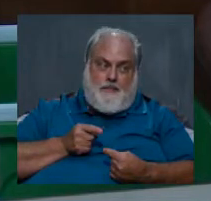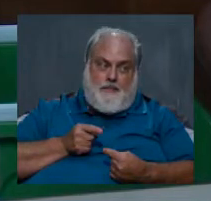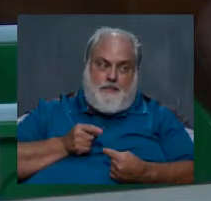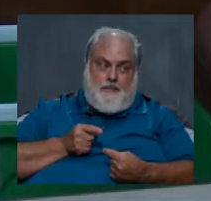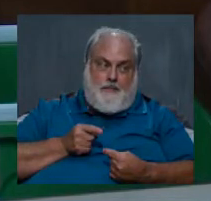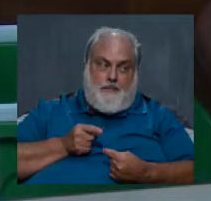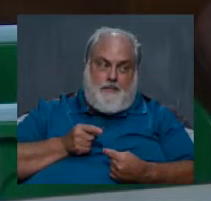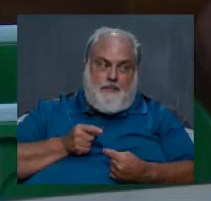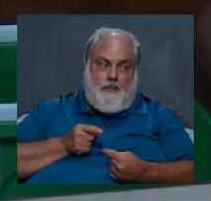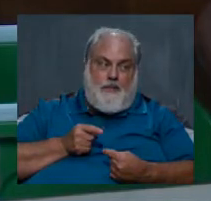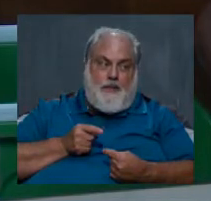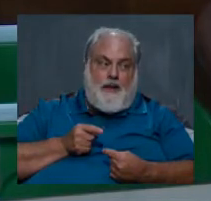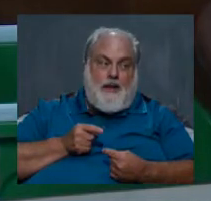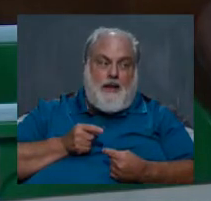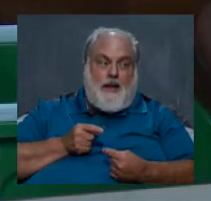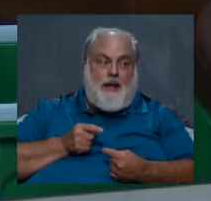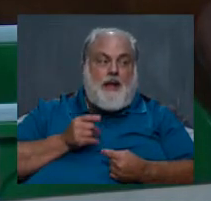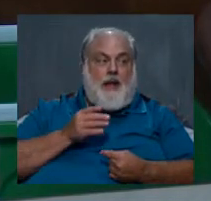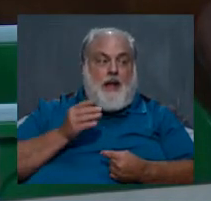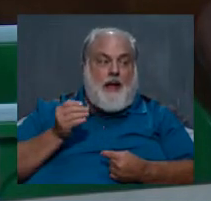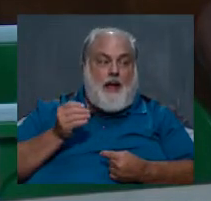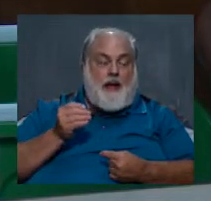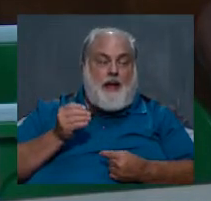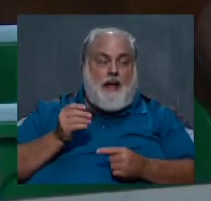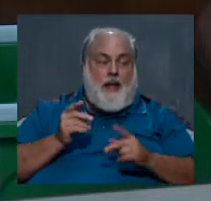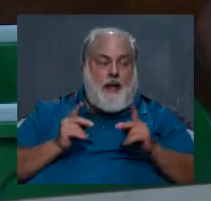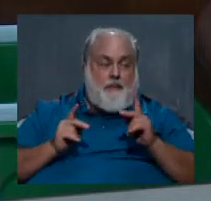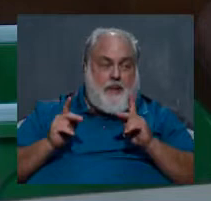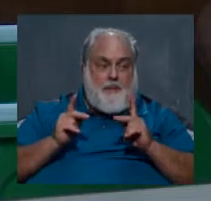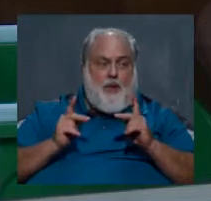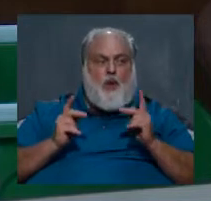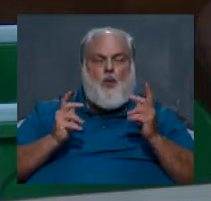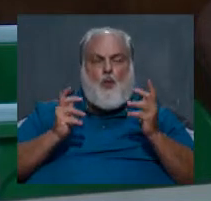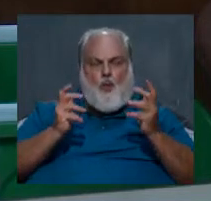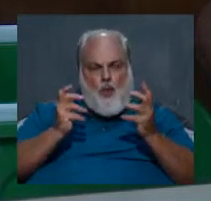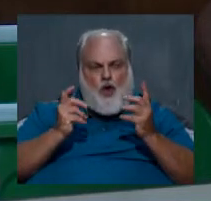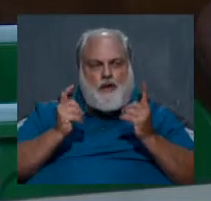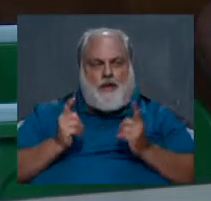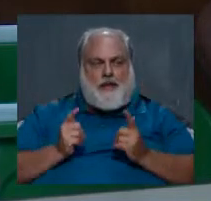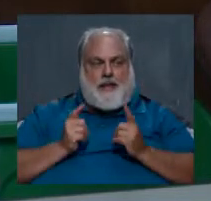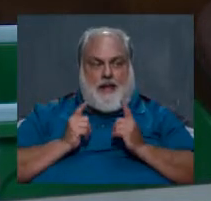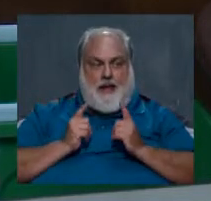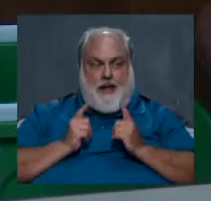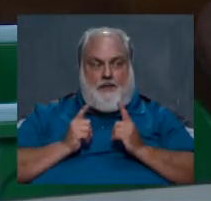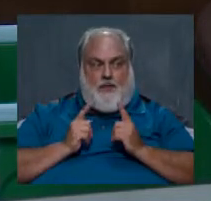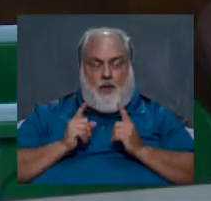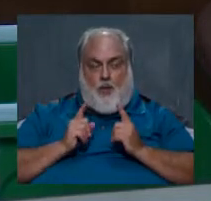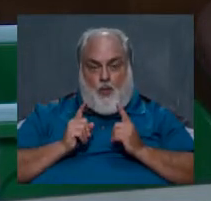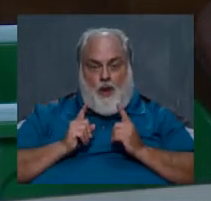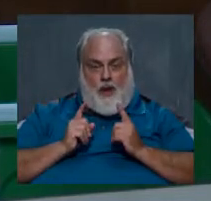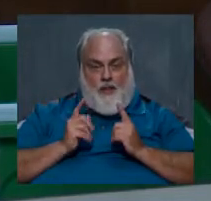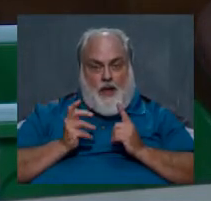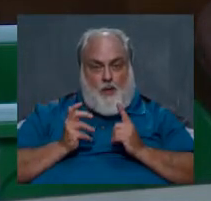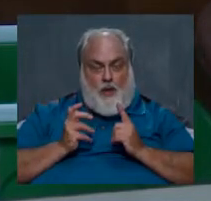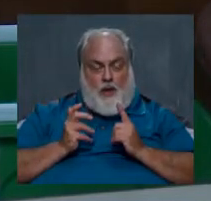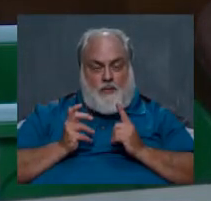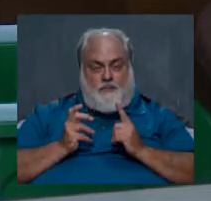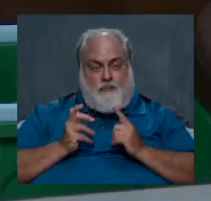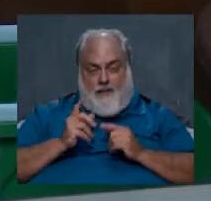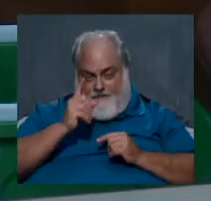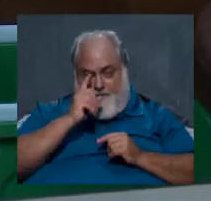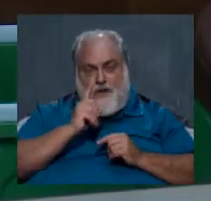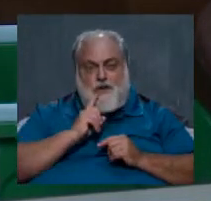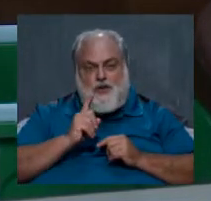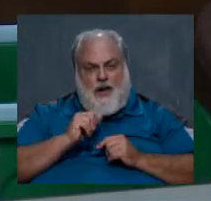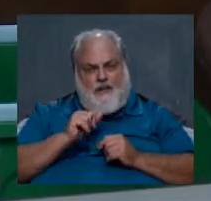a living standpoint, you know, people want to live where people want to live. And there's no question this is an